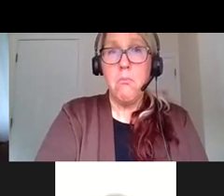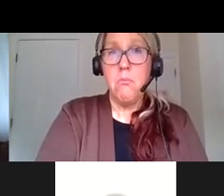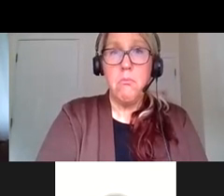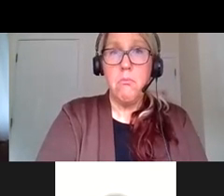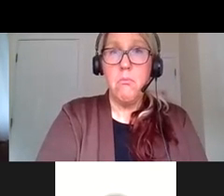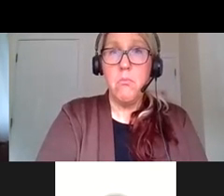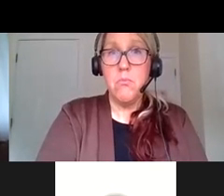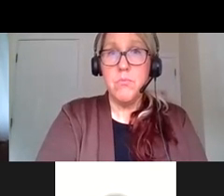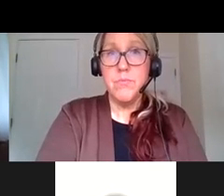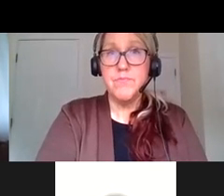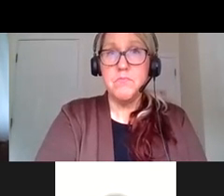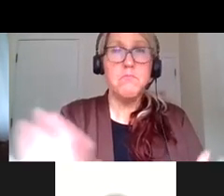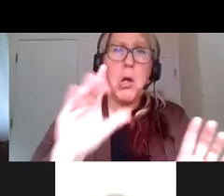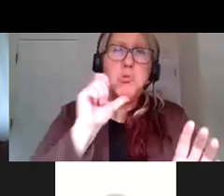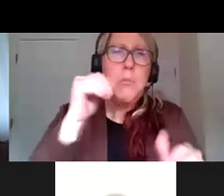Don't be shy.